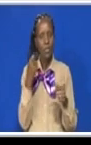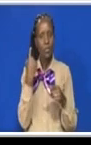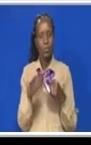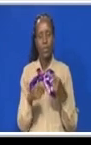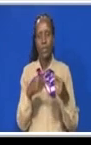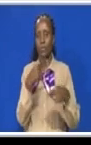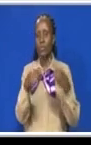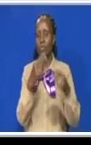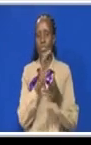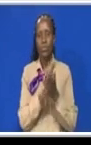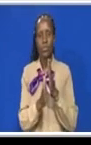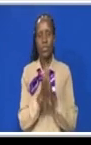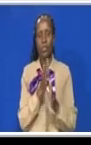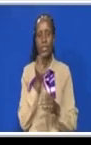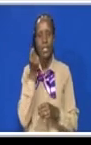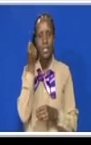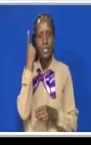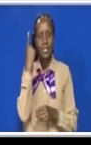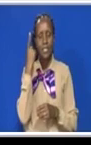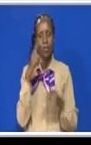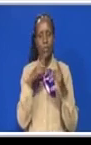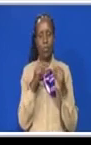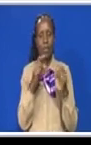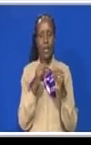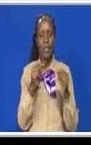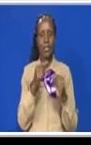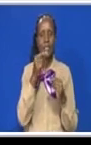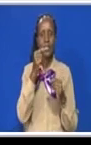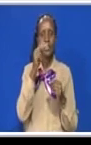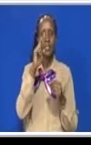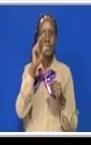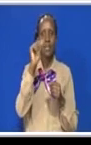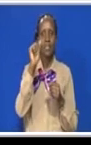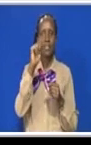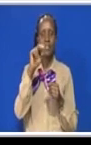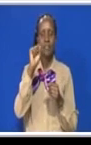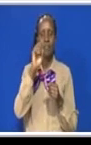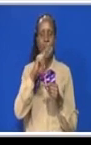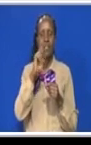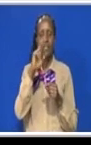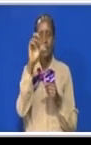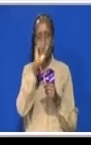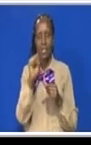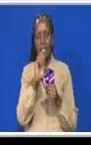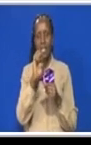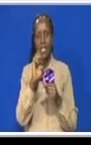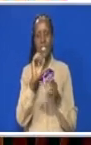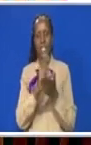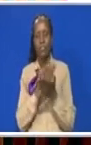proceed without understanding the term transverse section. Another catch of